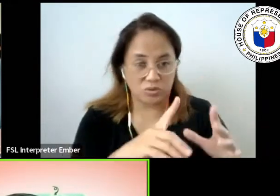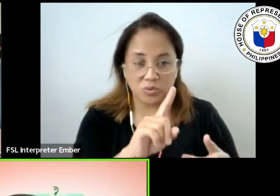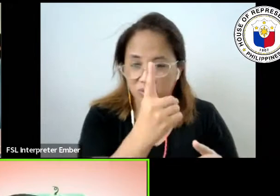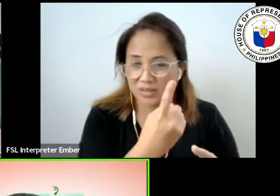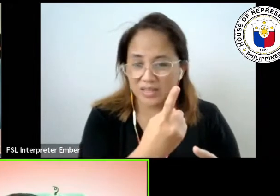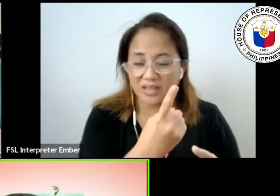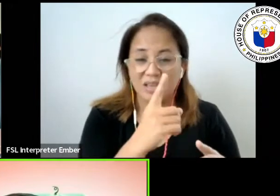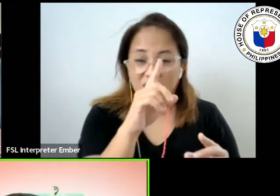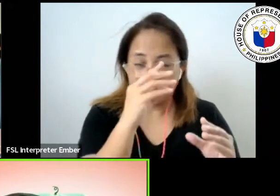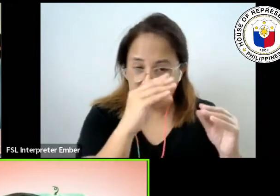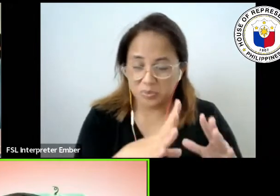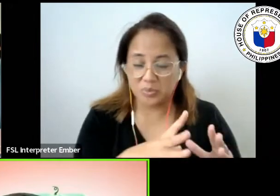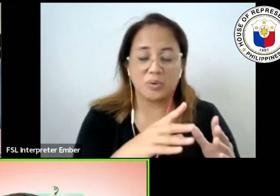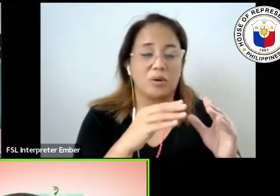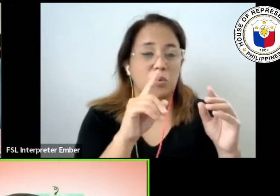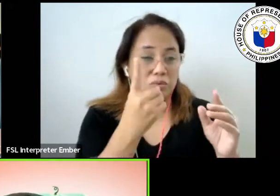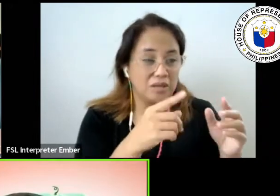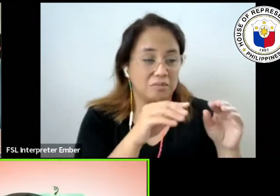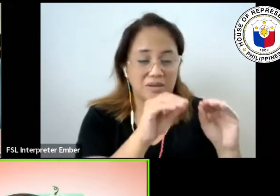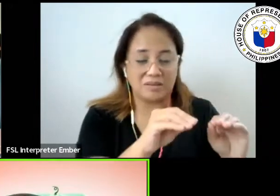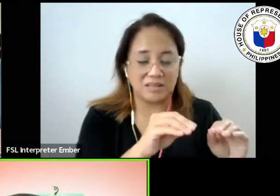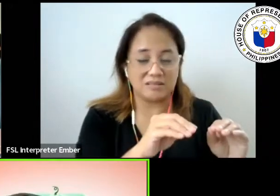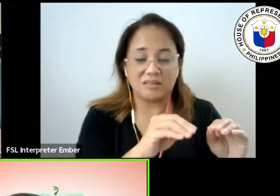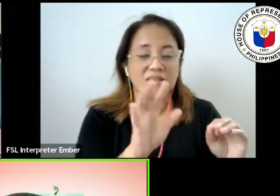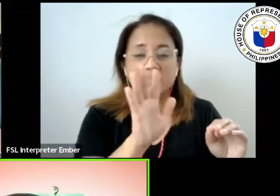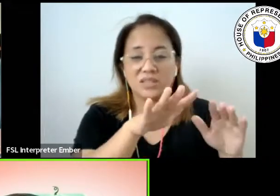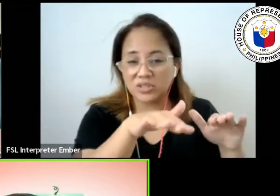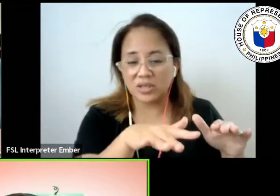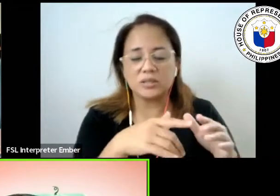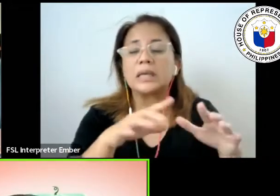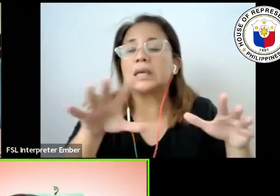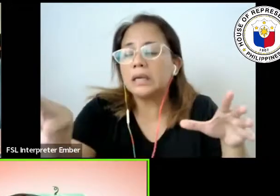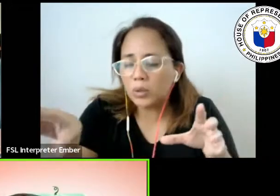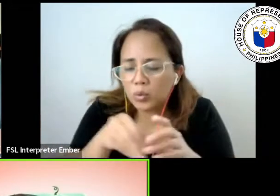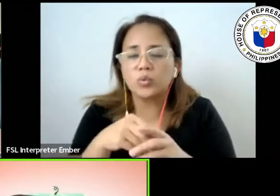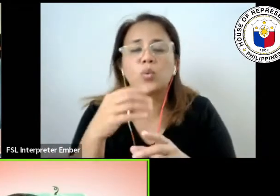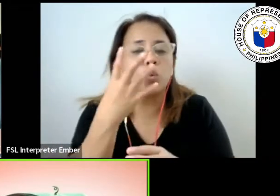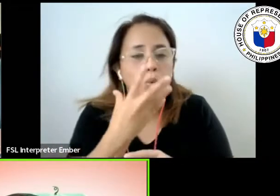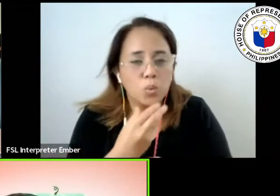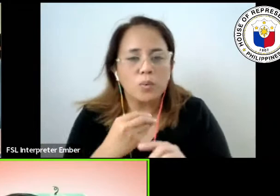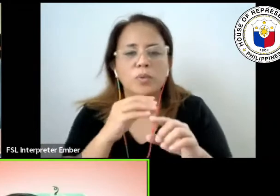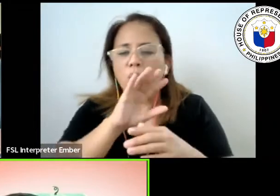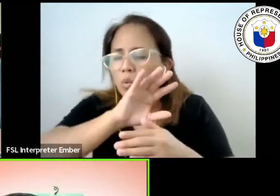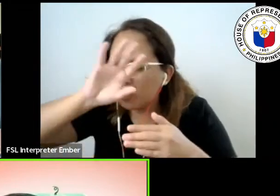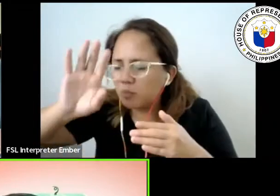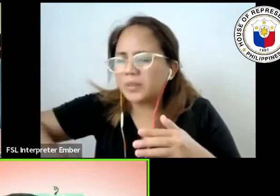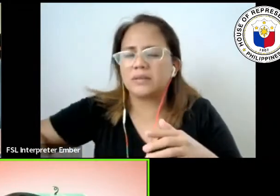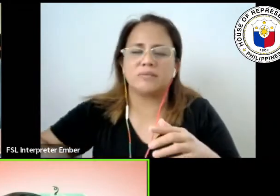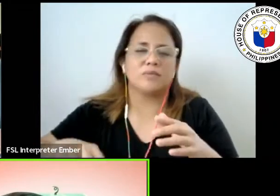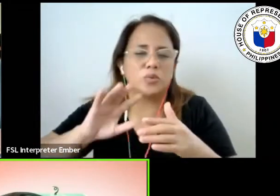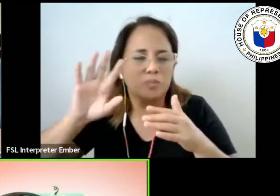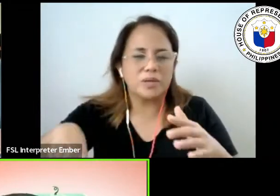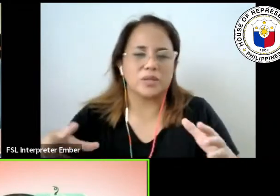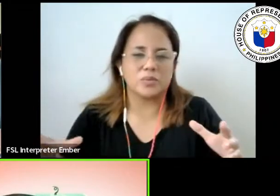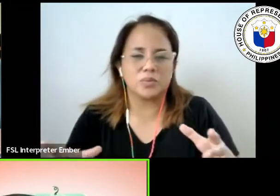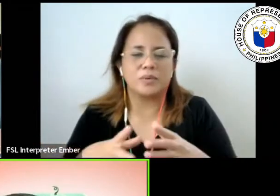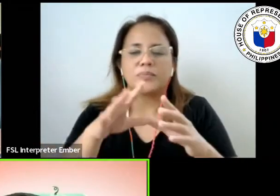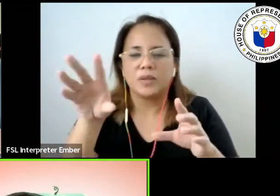and yung mga kaguruan at sa atin sa DepEd, no, it includes the whole of community approach. So it